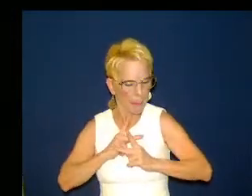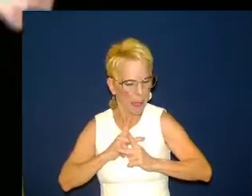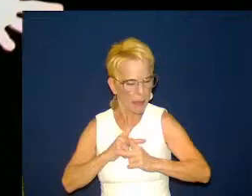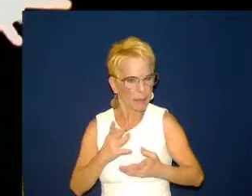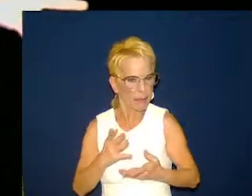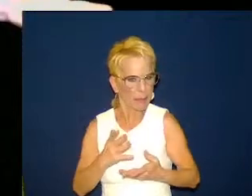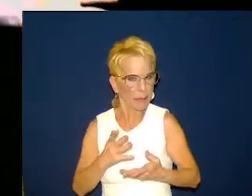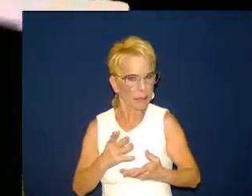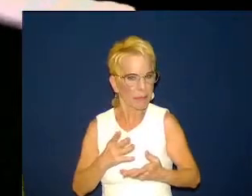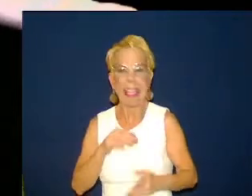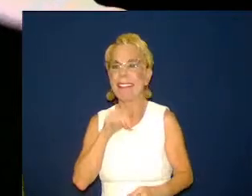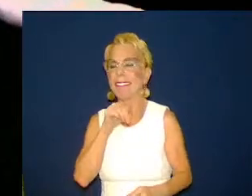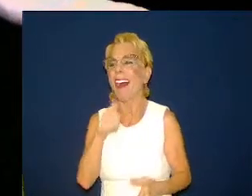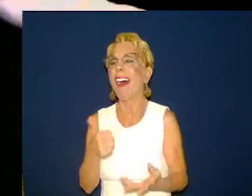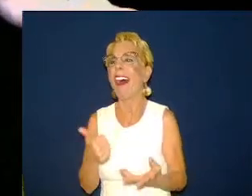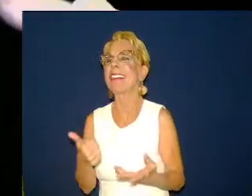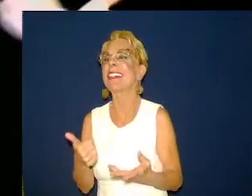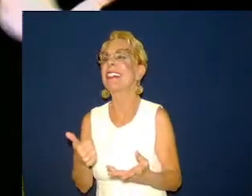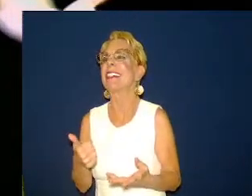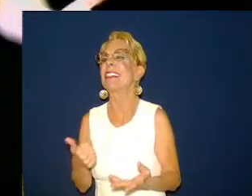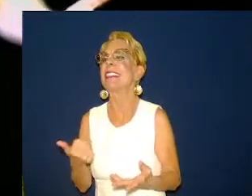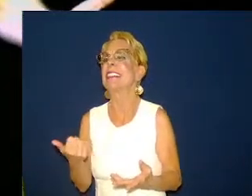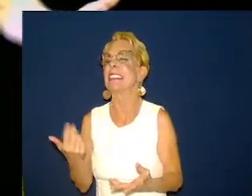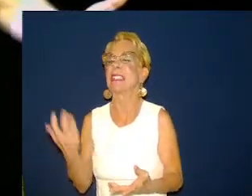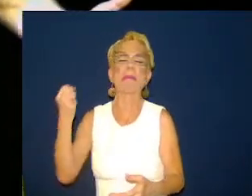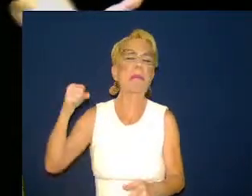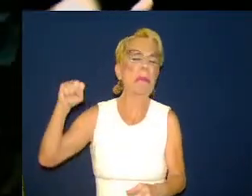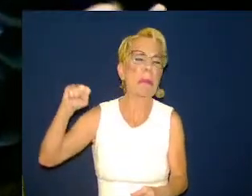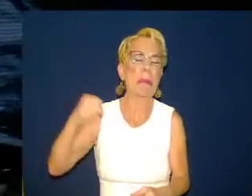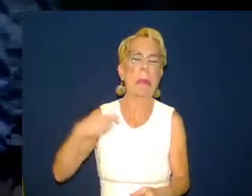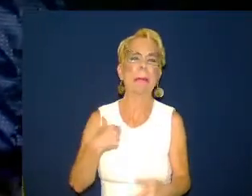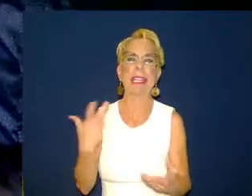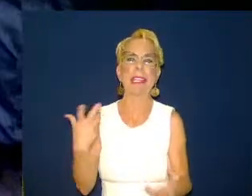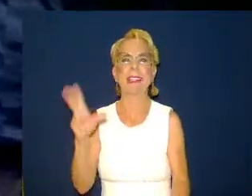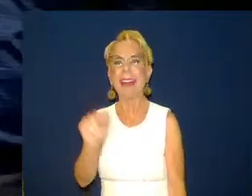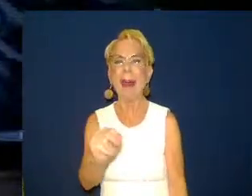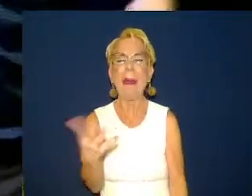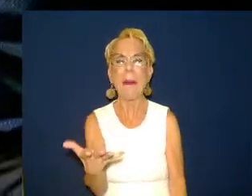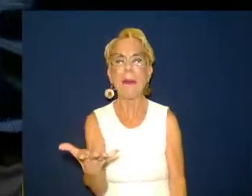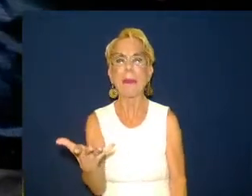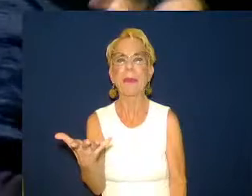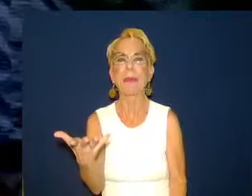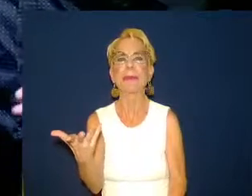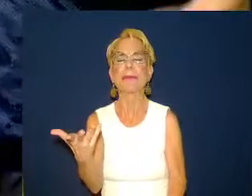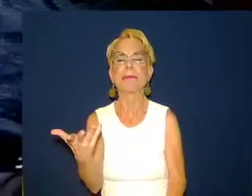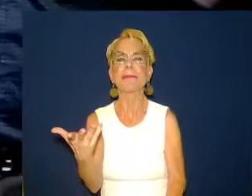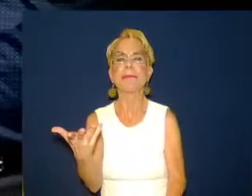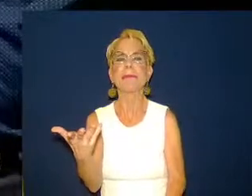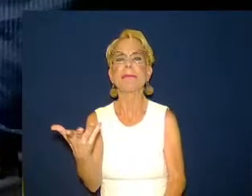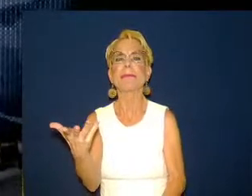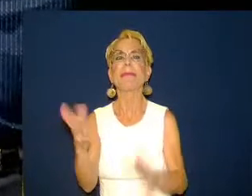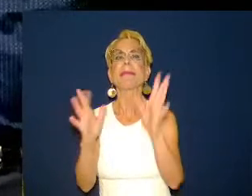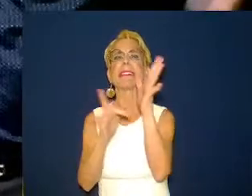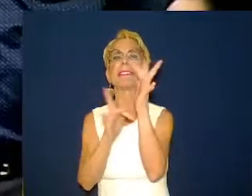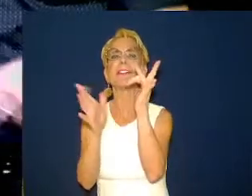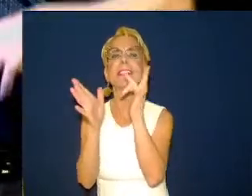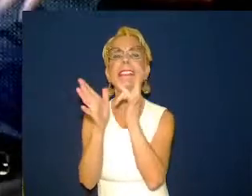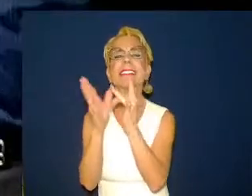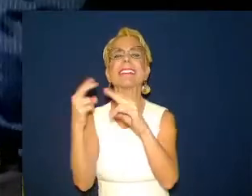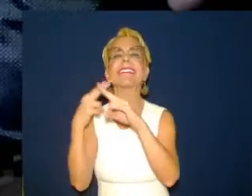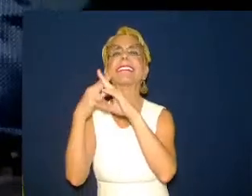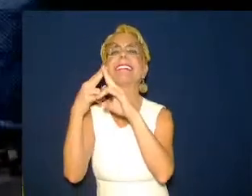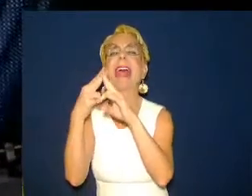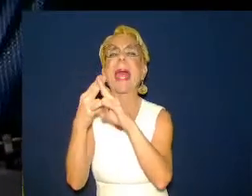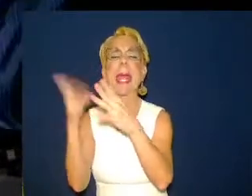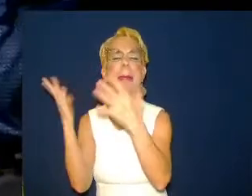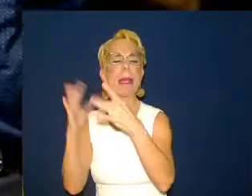not denied my name." Man, we could preach for 2 days on that. The name of Jesus. "I am the way, the truth, and the life. There is no other way